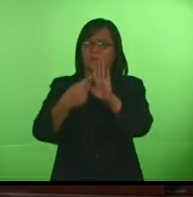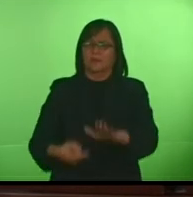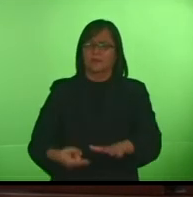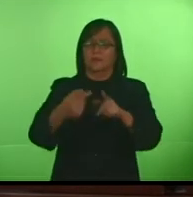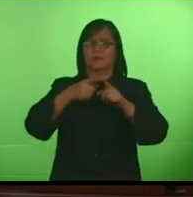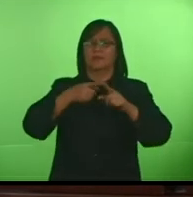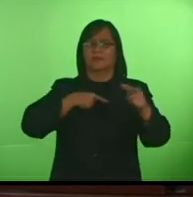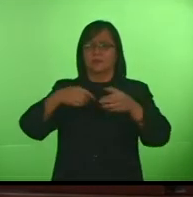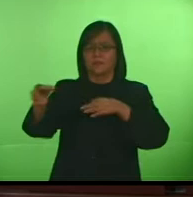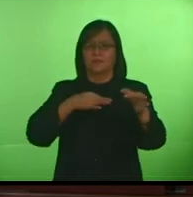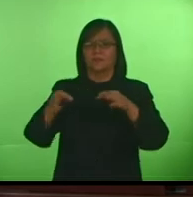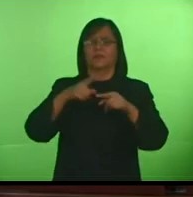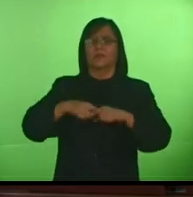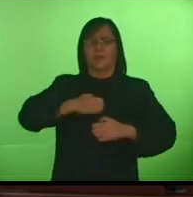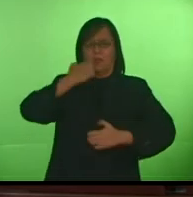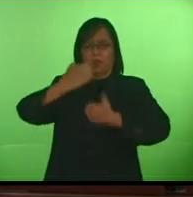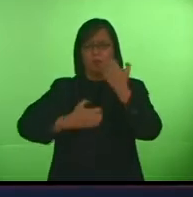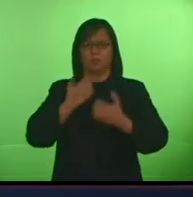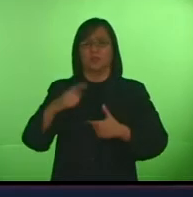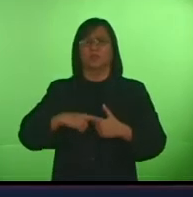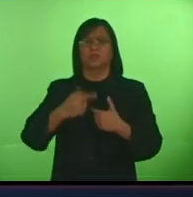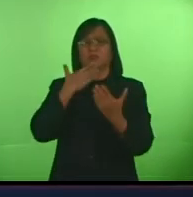and also good character.